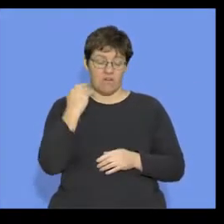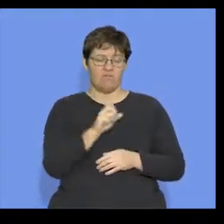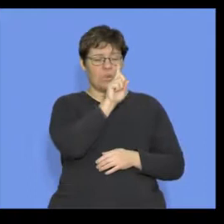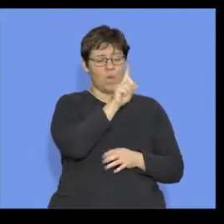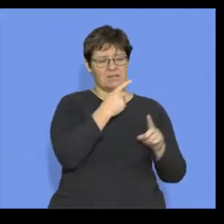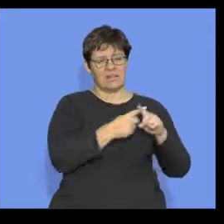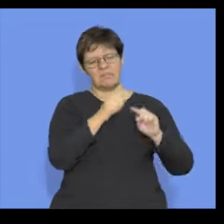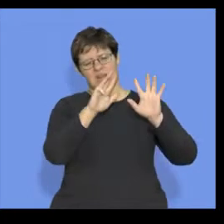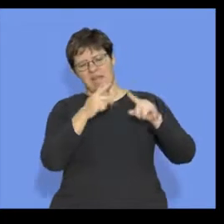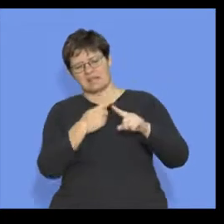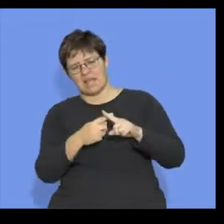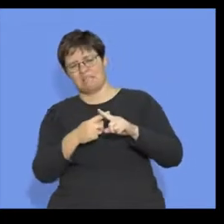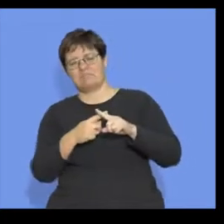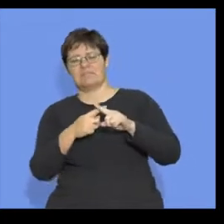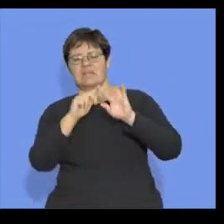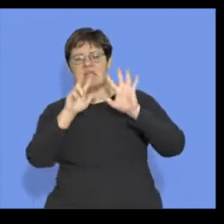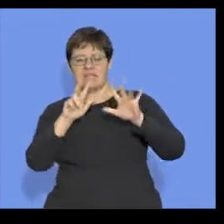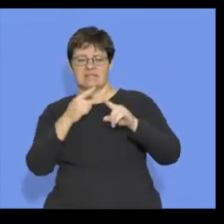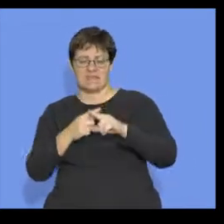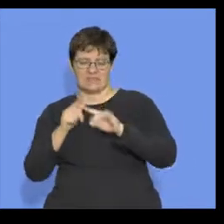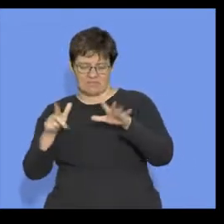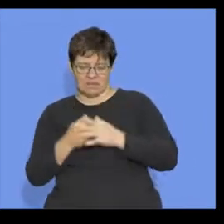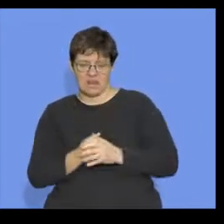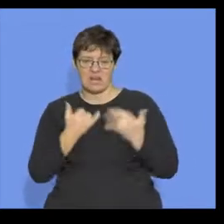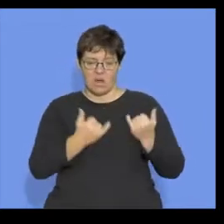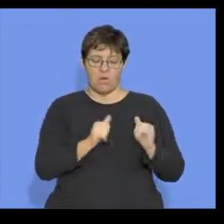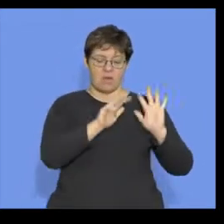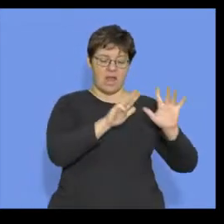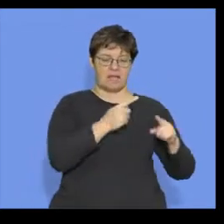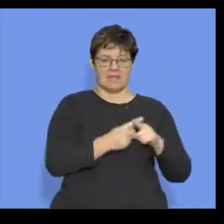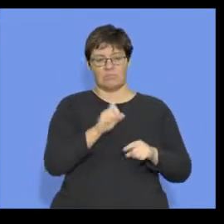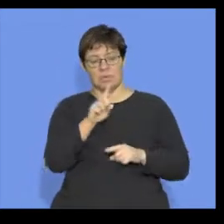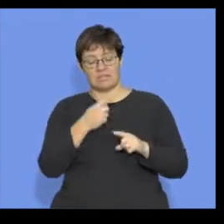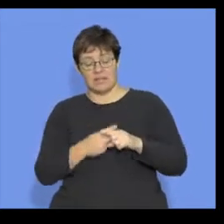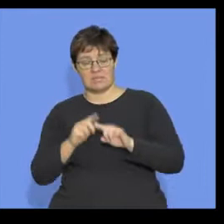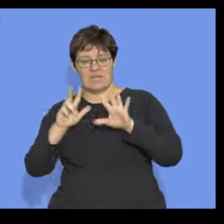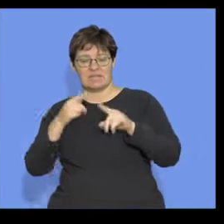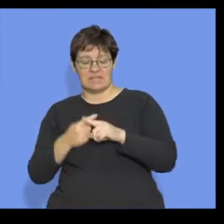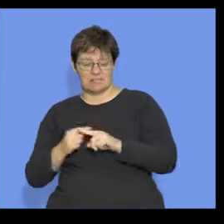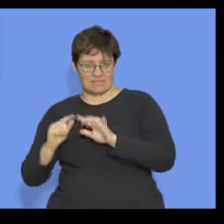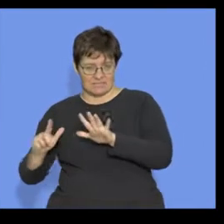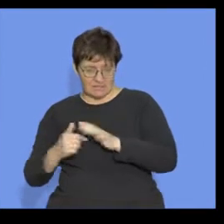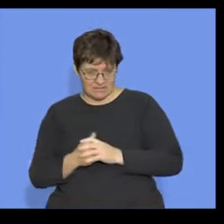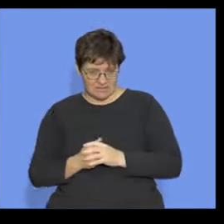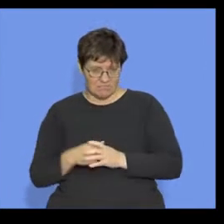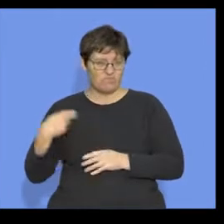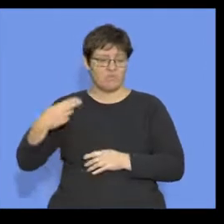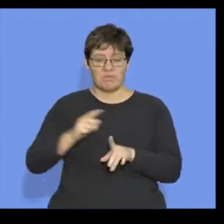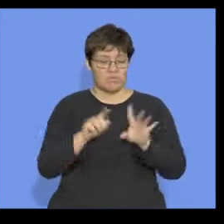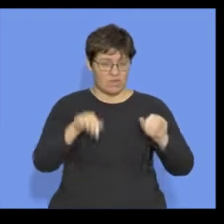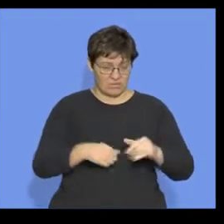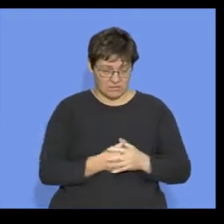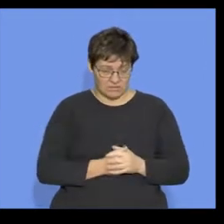3 places will still be 9 times 8 times 7, because we cannot repeat digits.